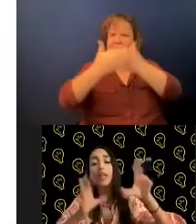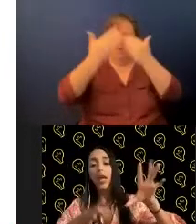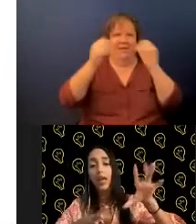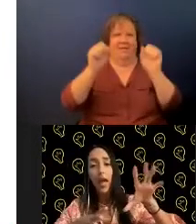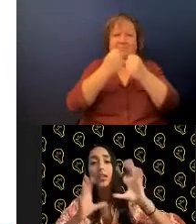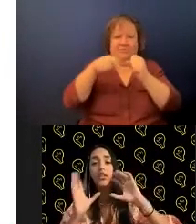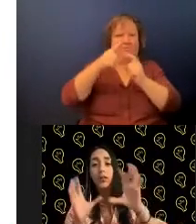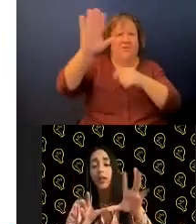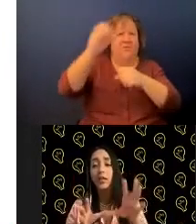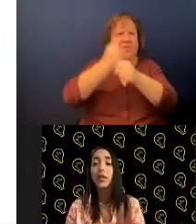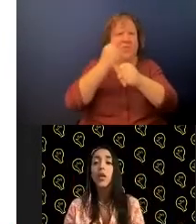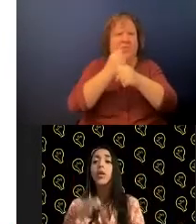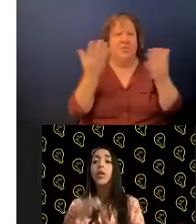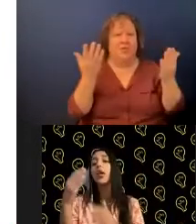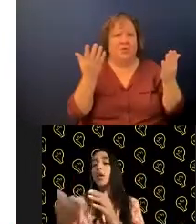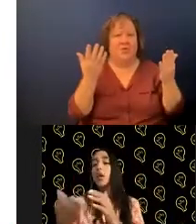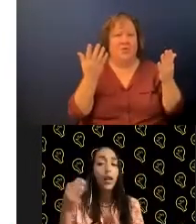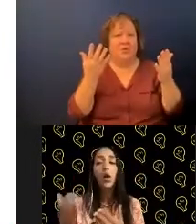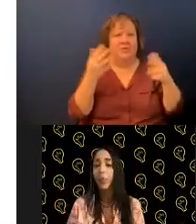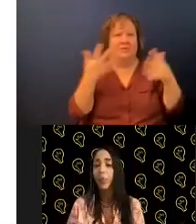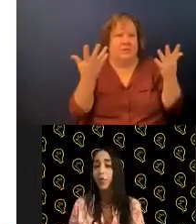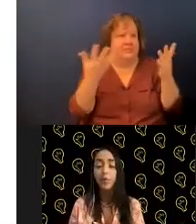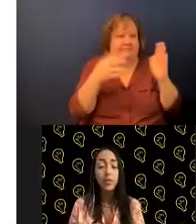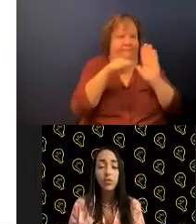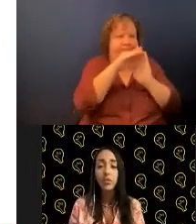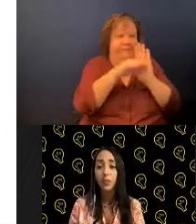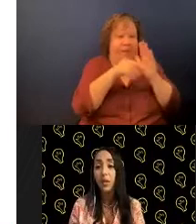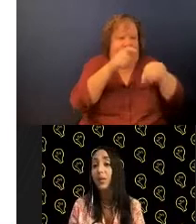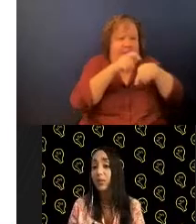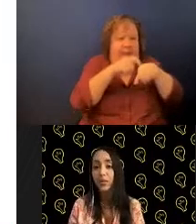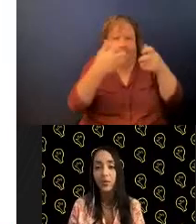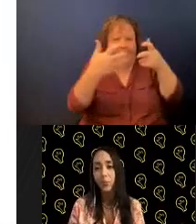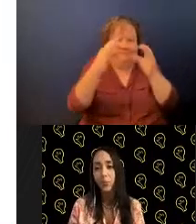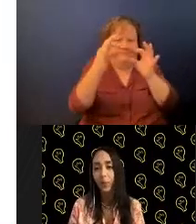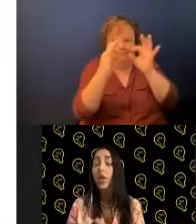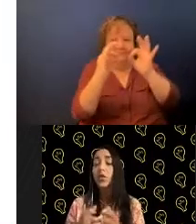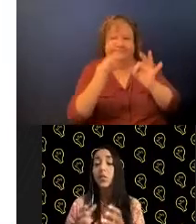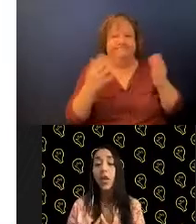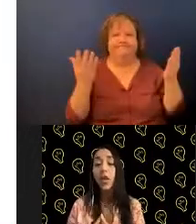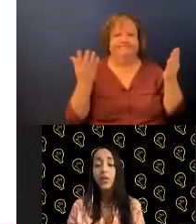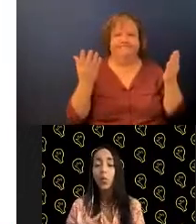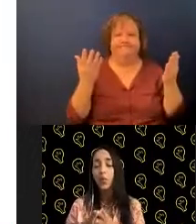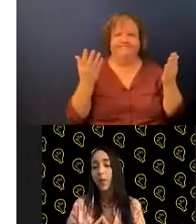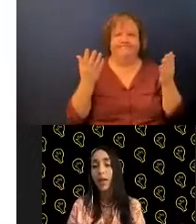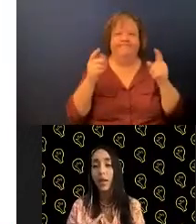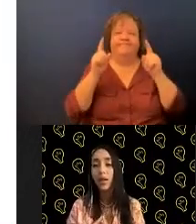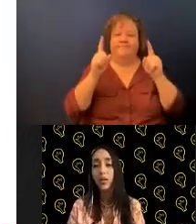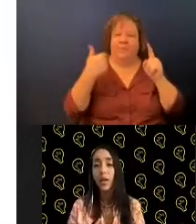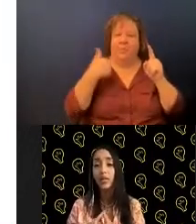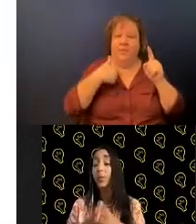this data and these findings, we conducted a couple of adaptations that made a big difference in our program. To begin with, we